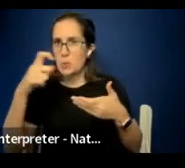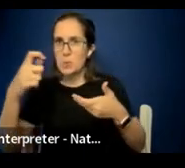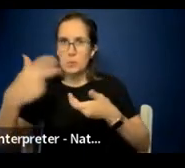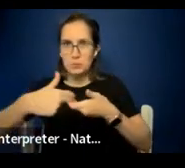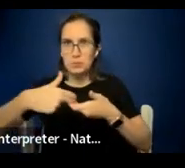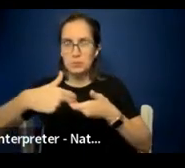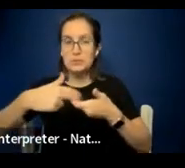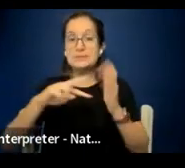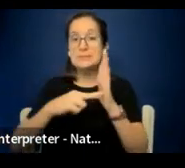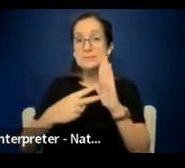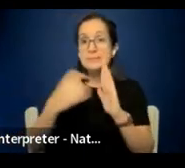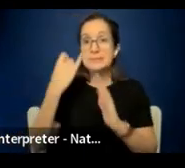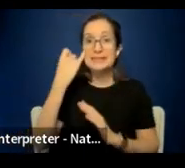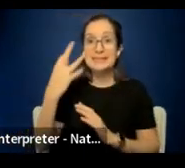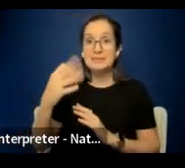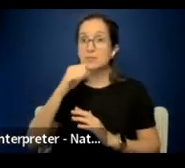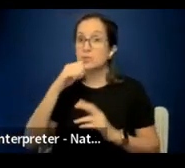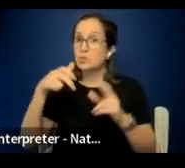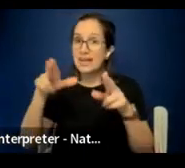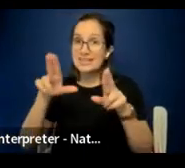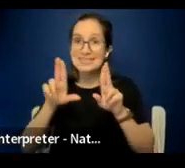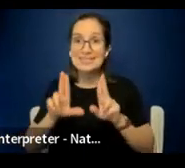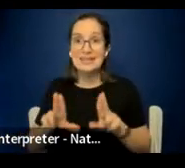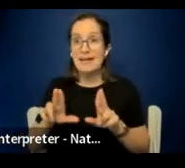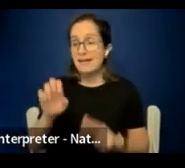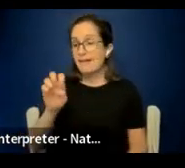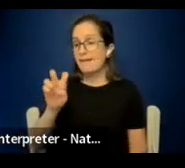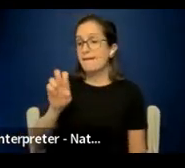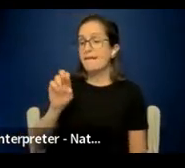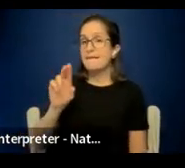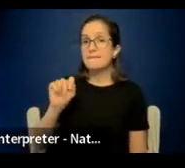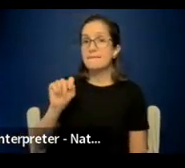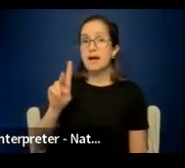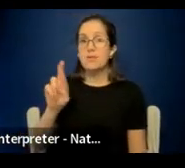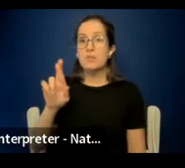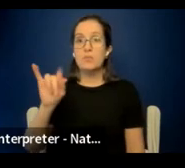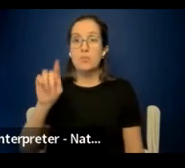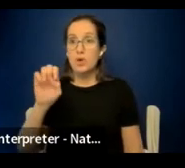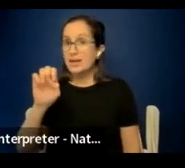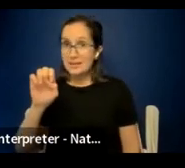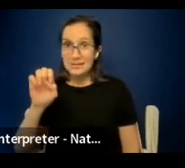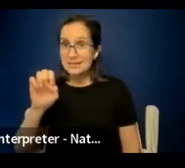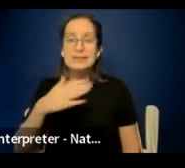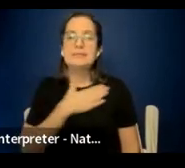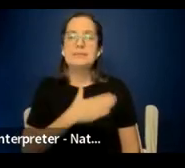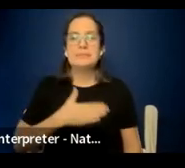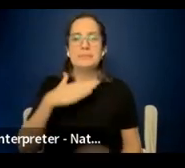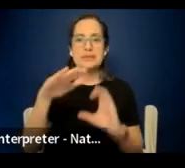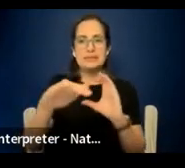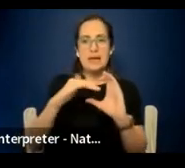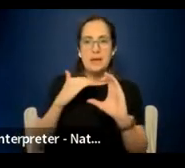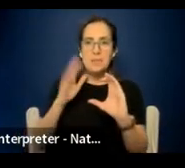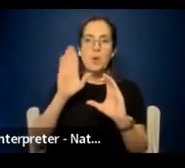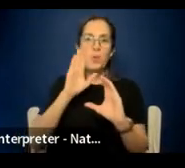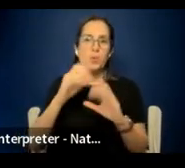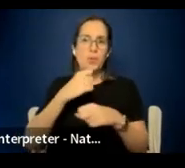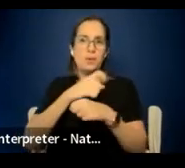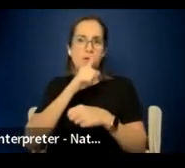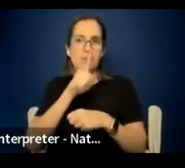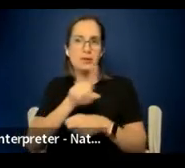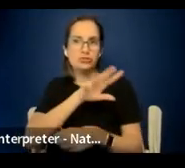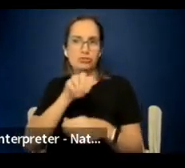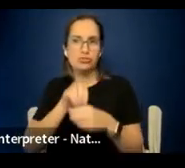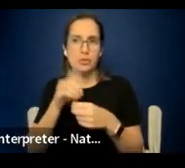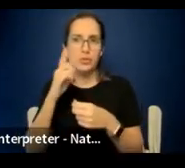said, if you did not sign up through the Eventbrite, just be sure to shoot me an email so we can make sure that you're included on any future